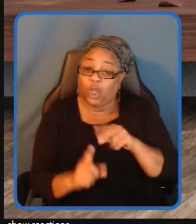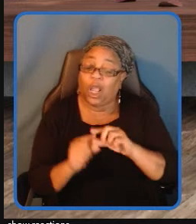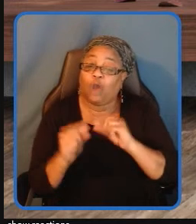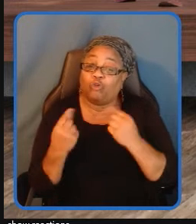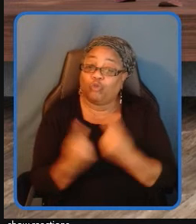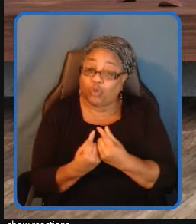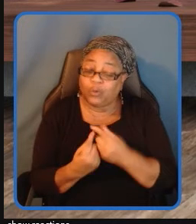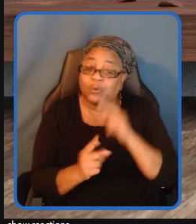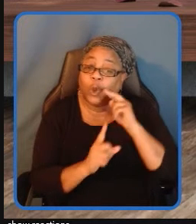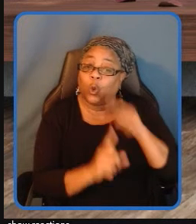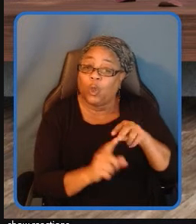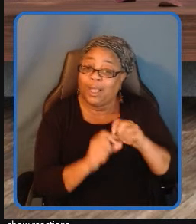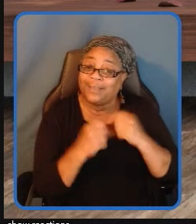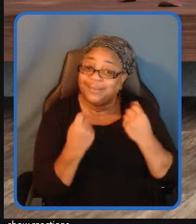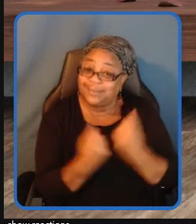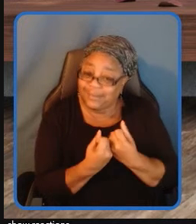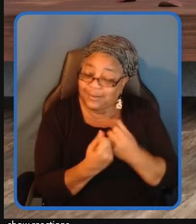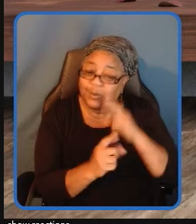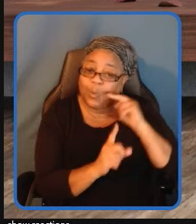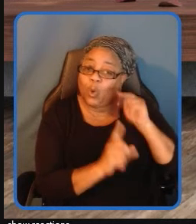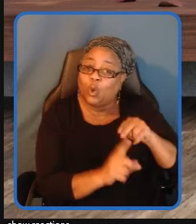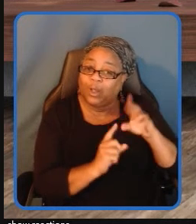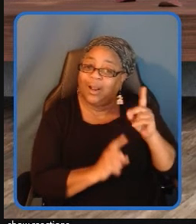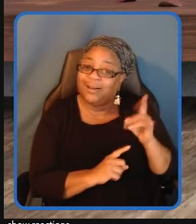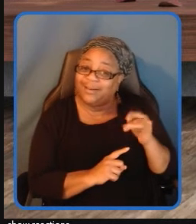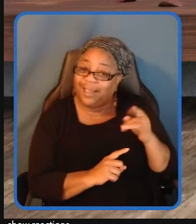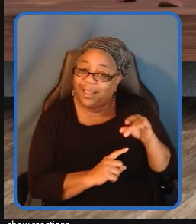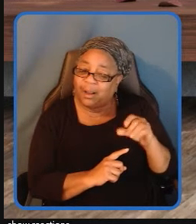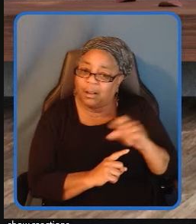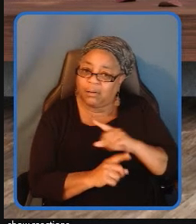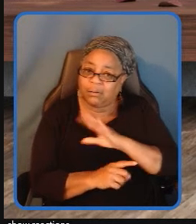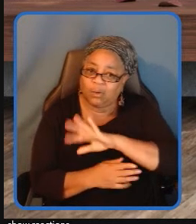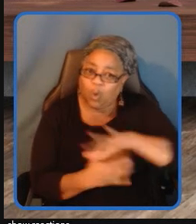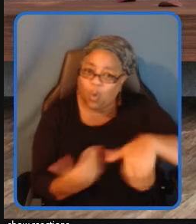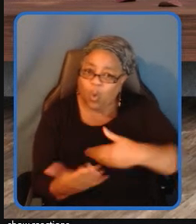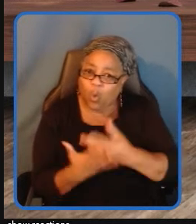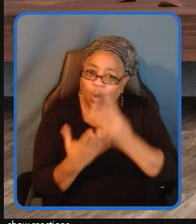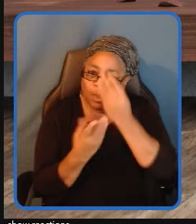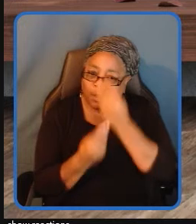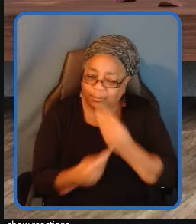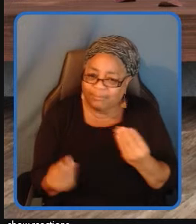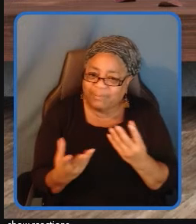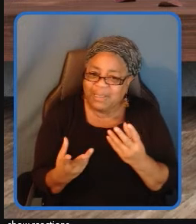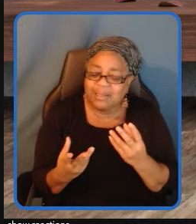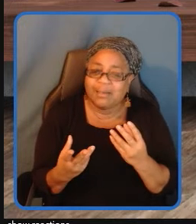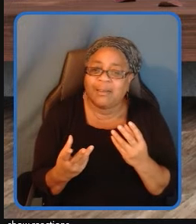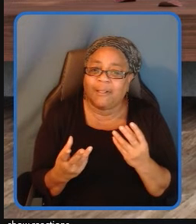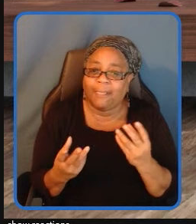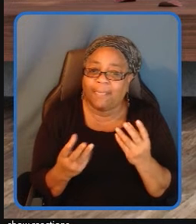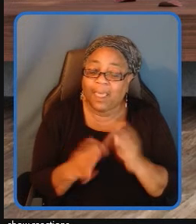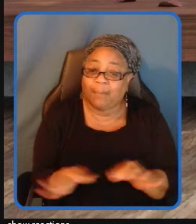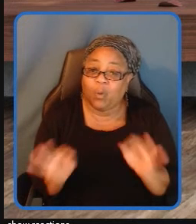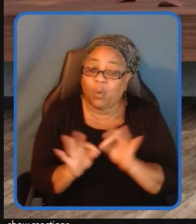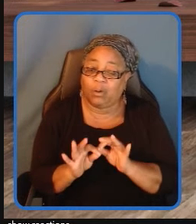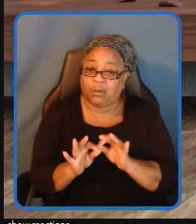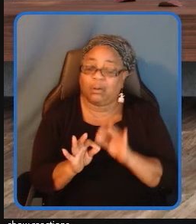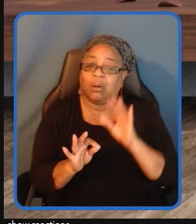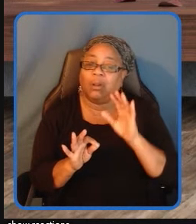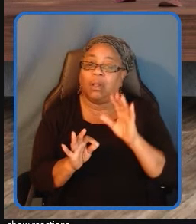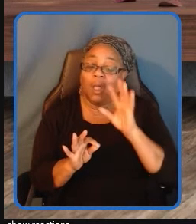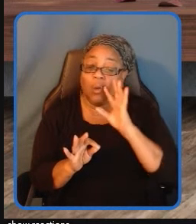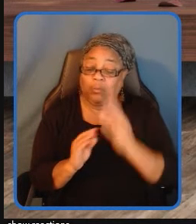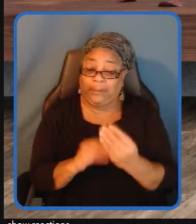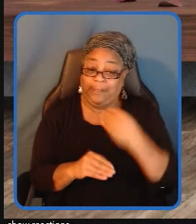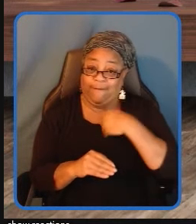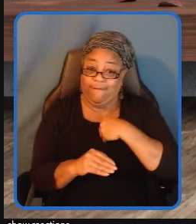looking at systems, it's looking at data. All those things are important. And they make us not only better managers and better